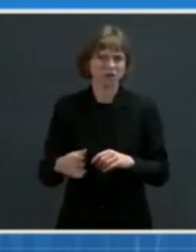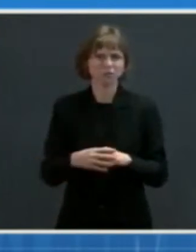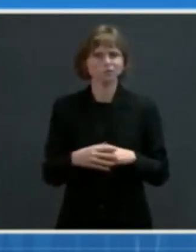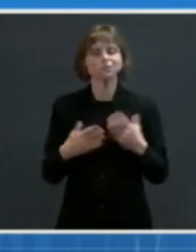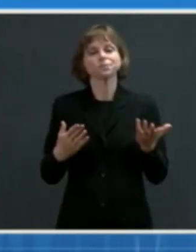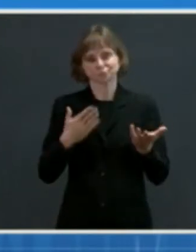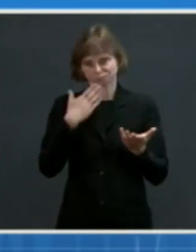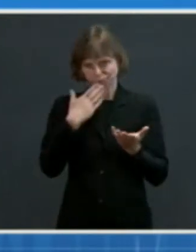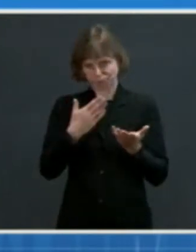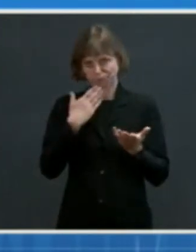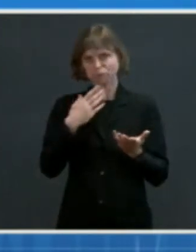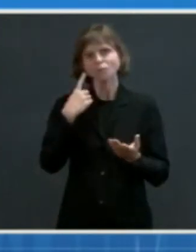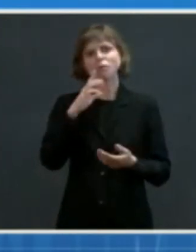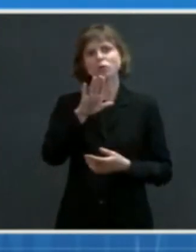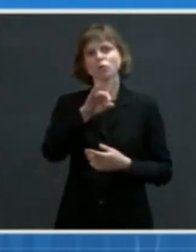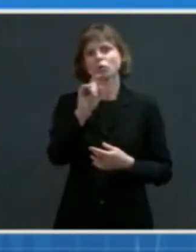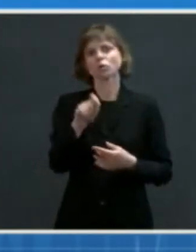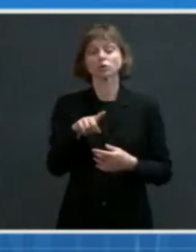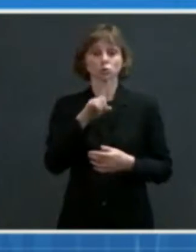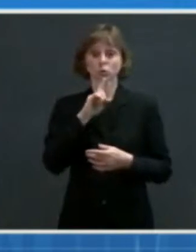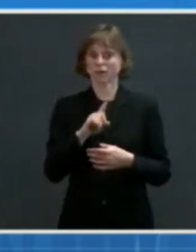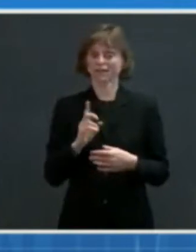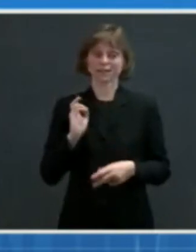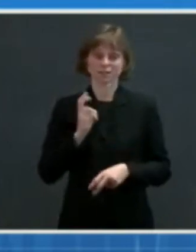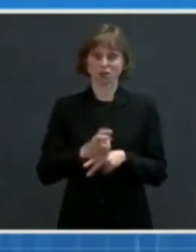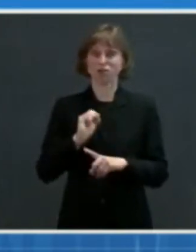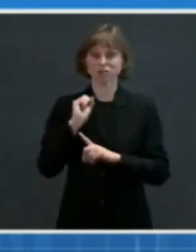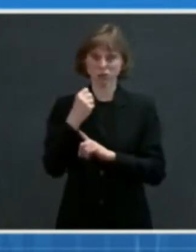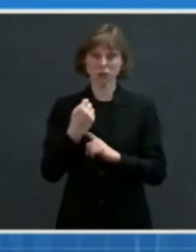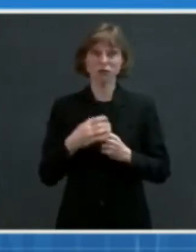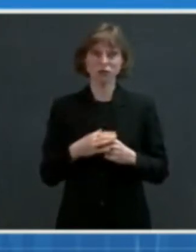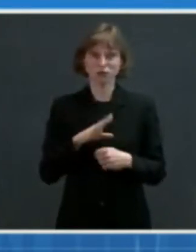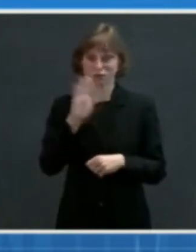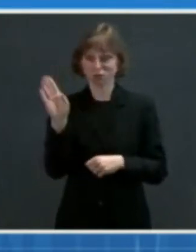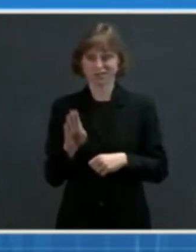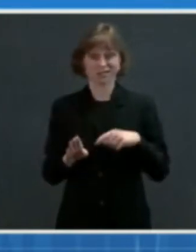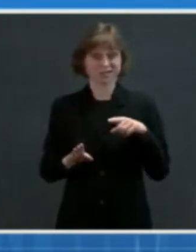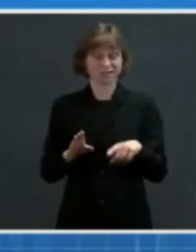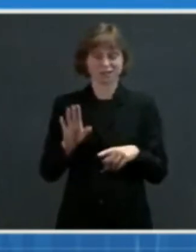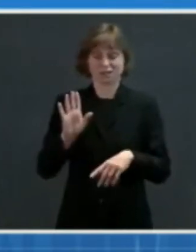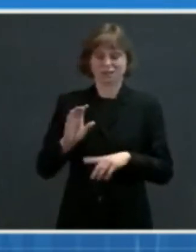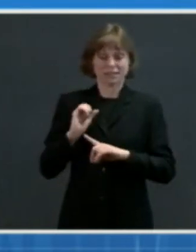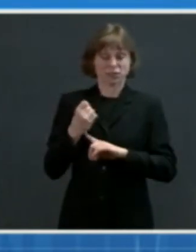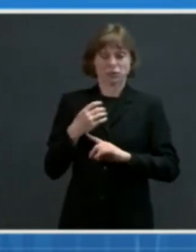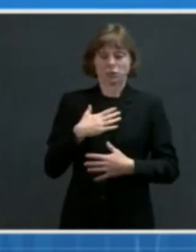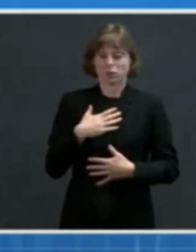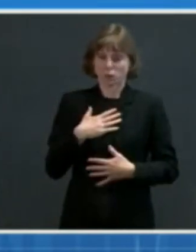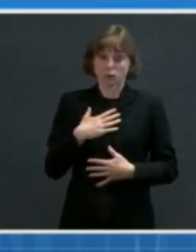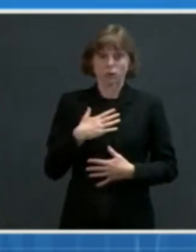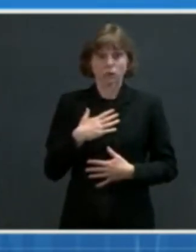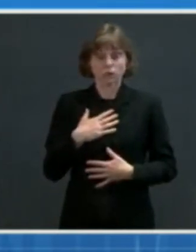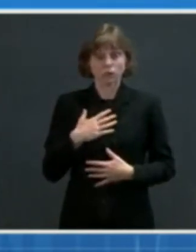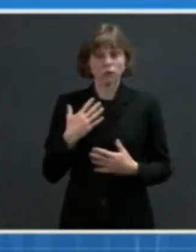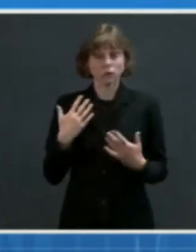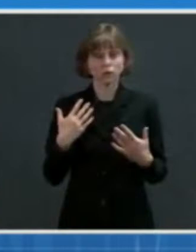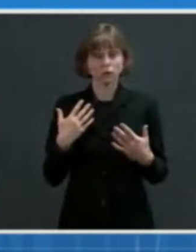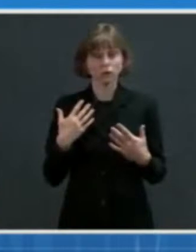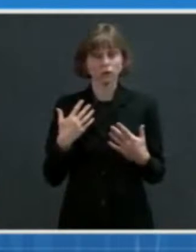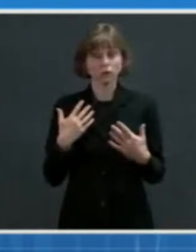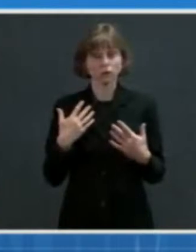Well, thank you for that question. It is really a very difficult situation that Brazil finds themselves in, because it is